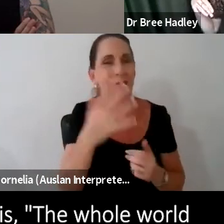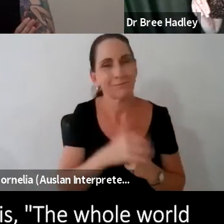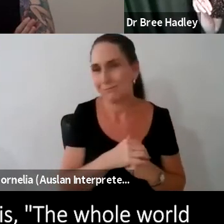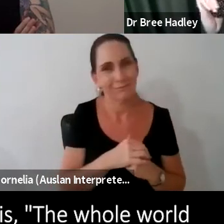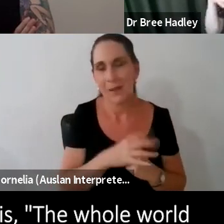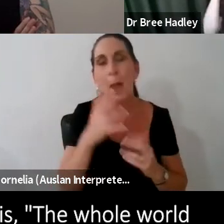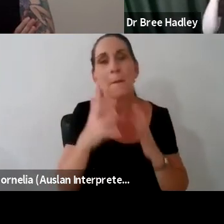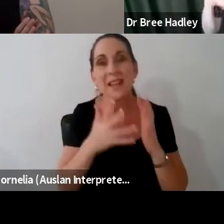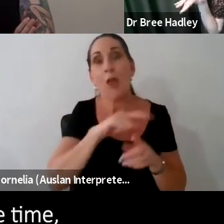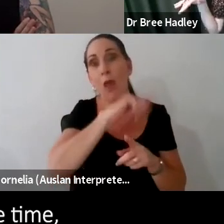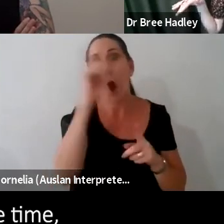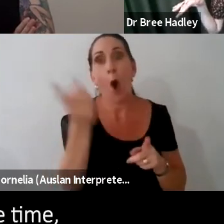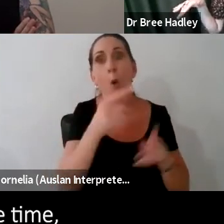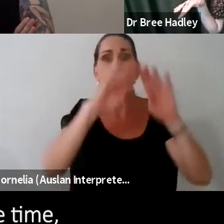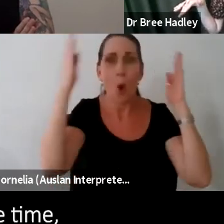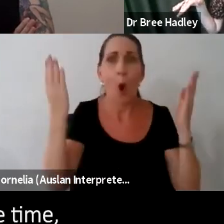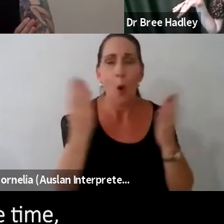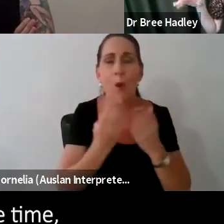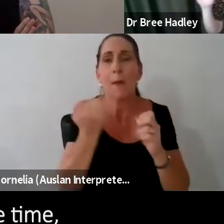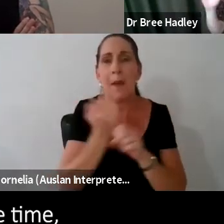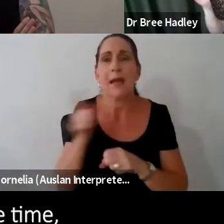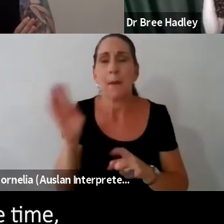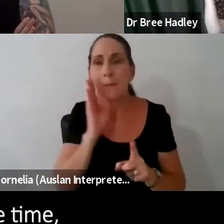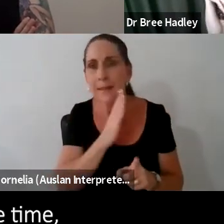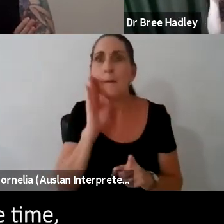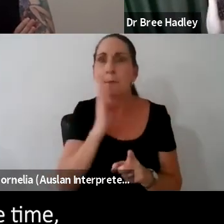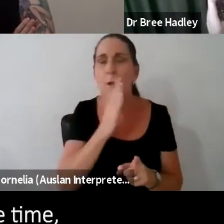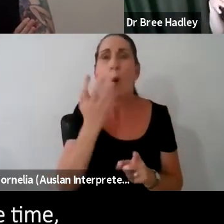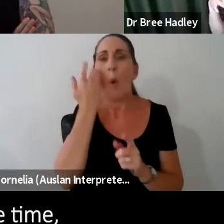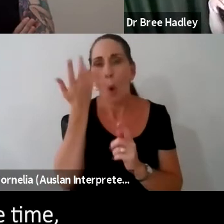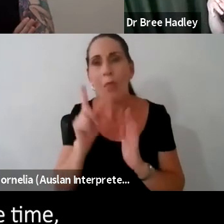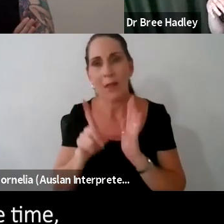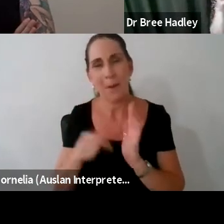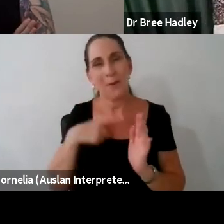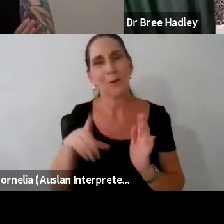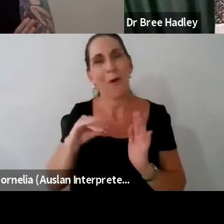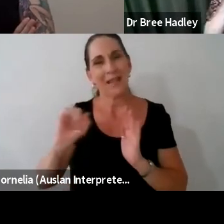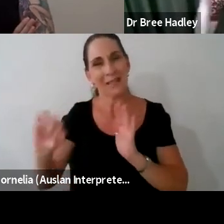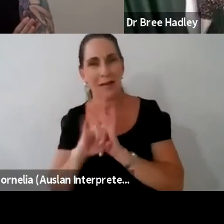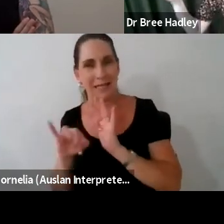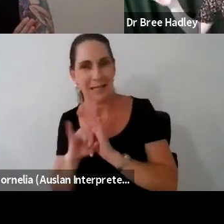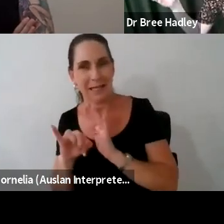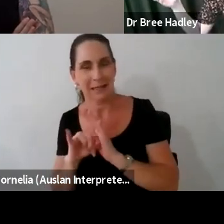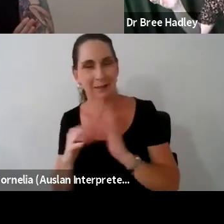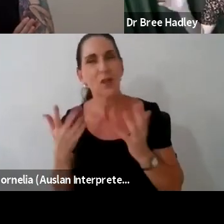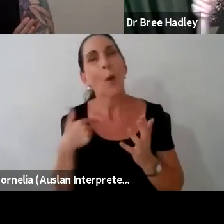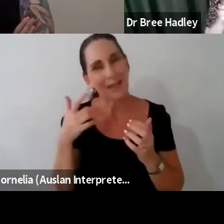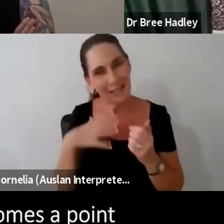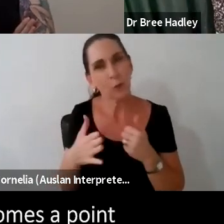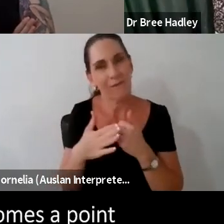me miss out on the role all of the time due to my identity position, and we need to fix